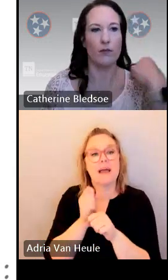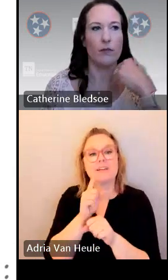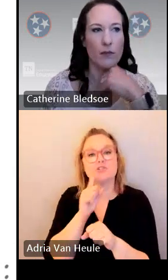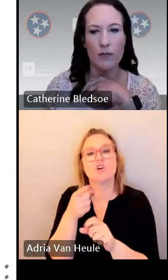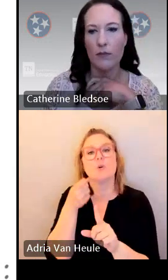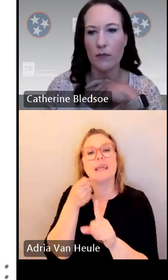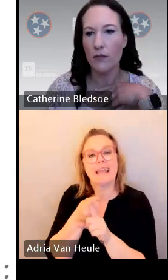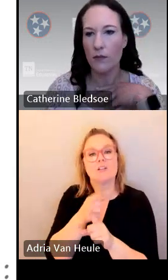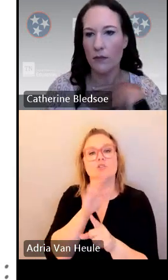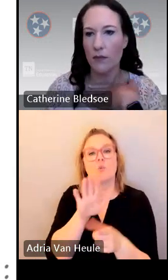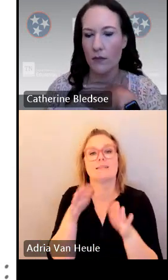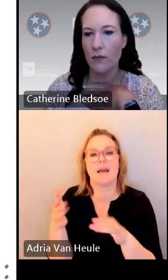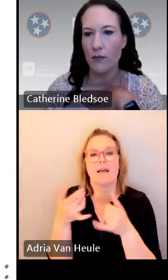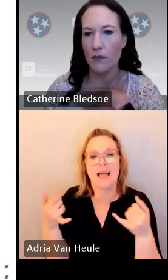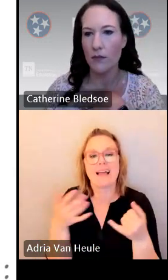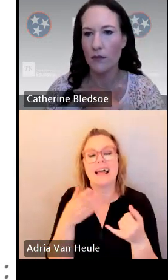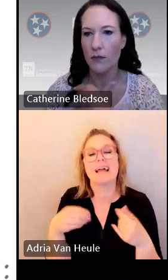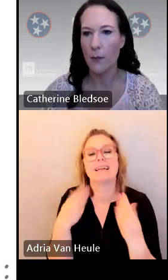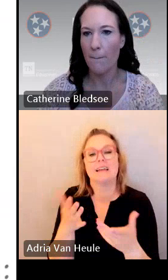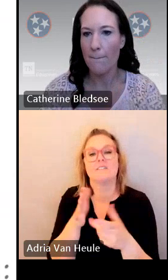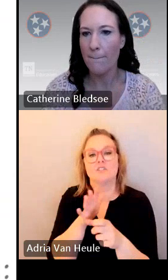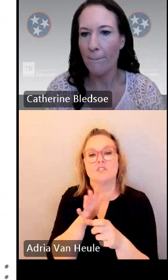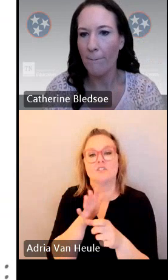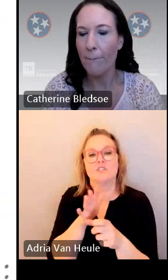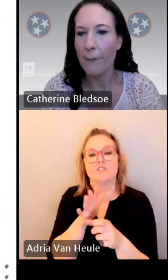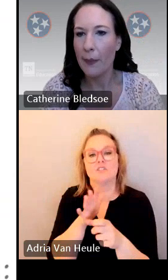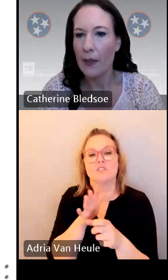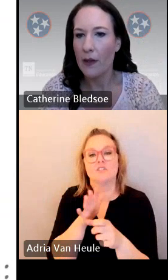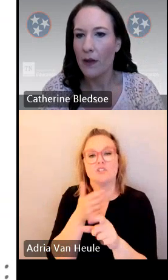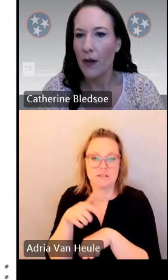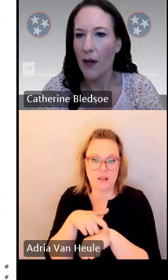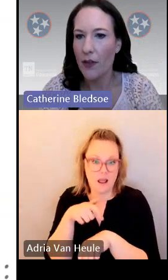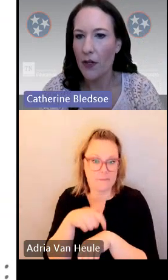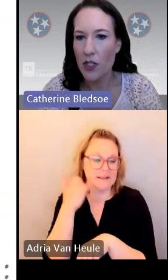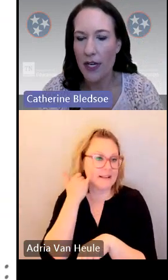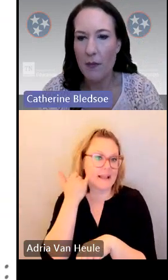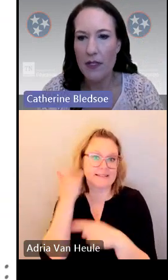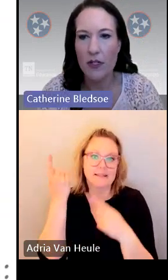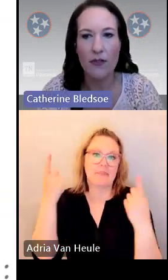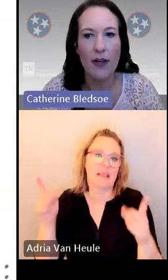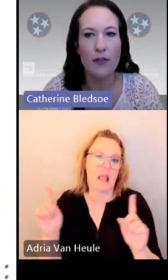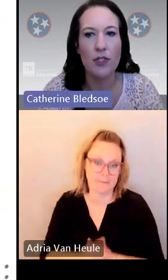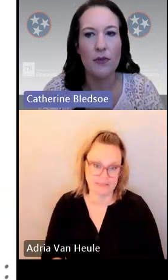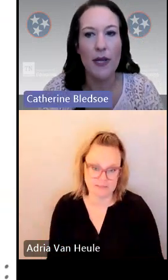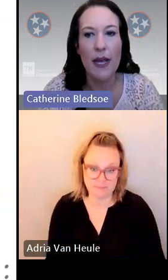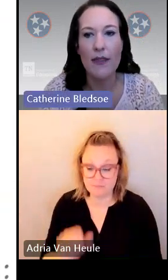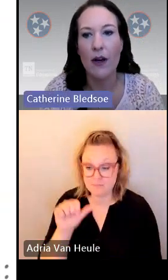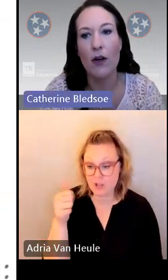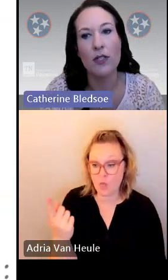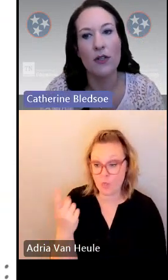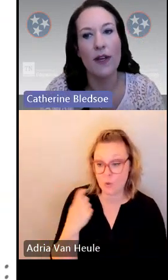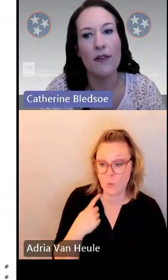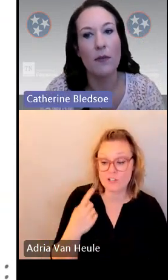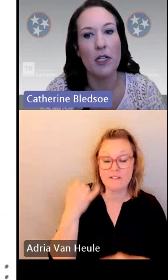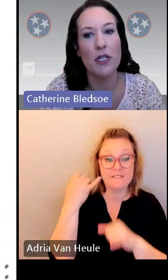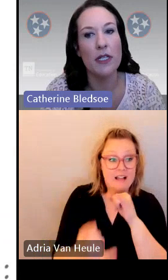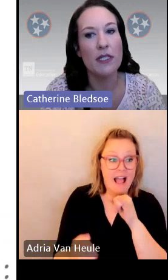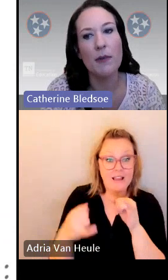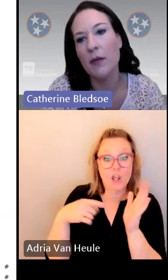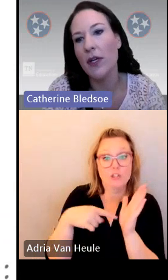of time in case something happens. So yes. Another question came in, is there a final due date that all